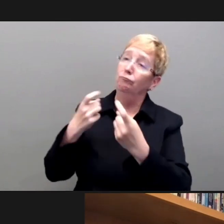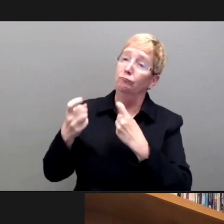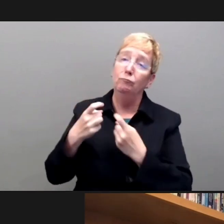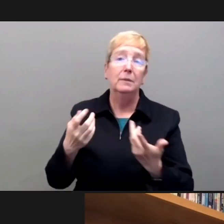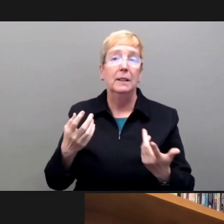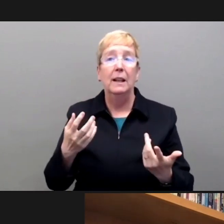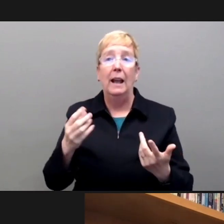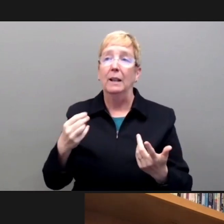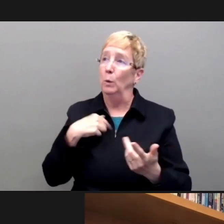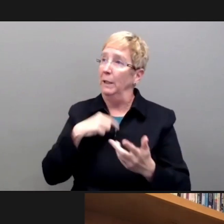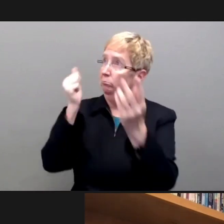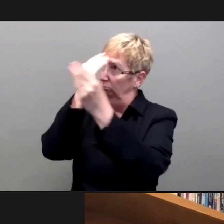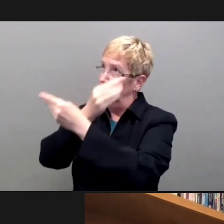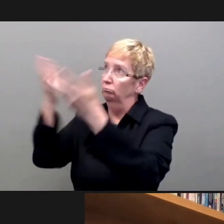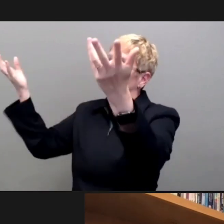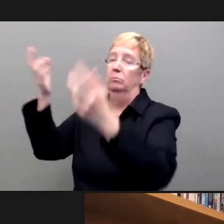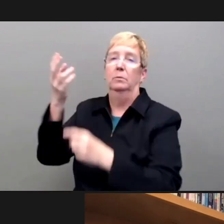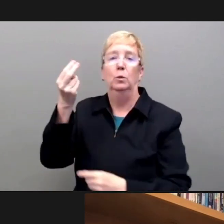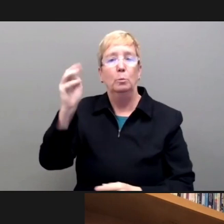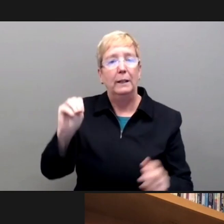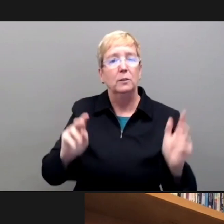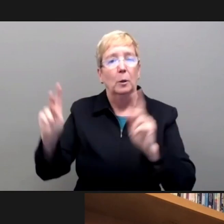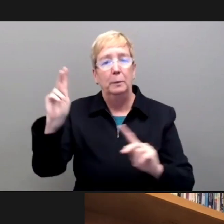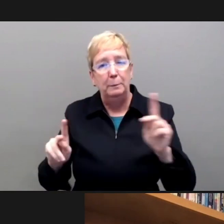Mexicans in this format. I